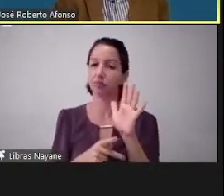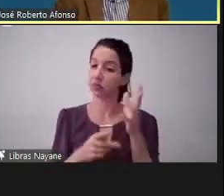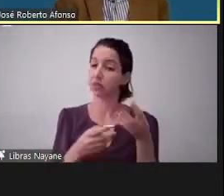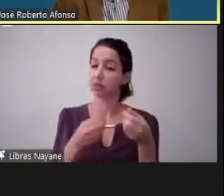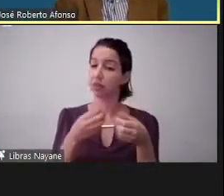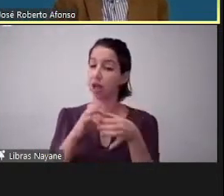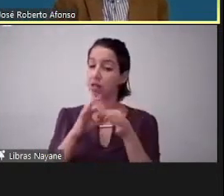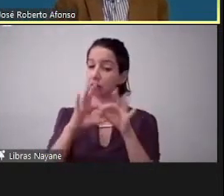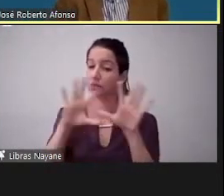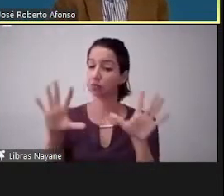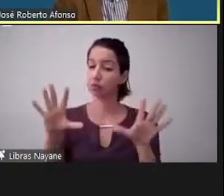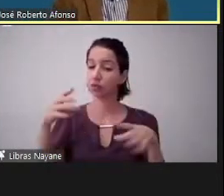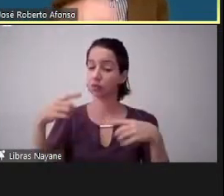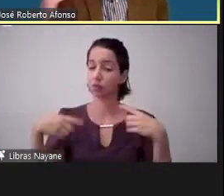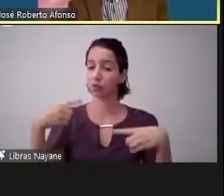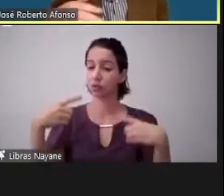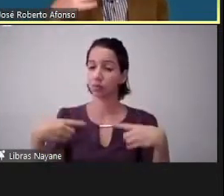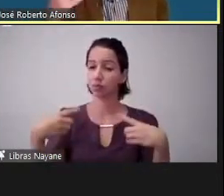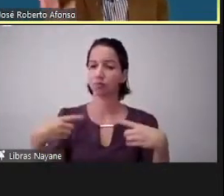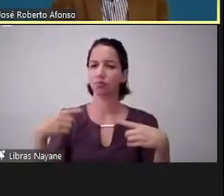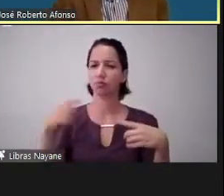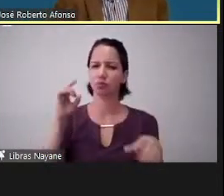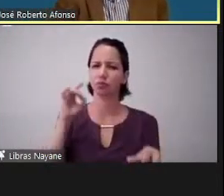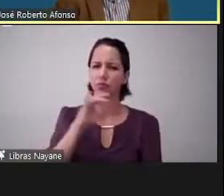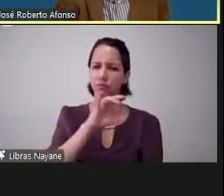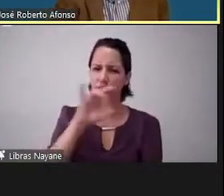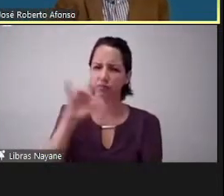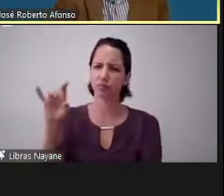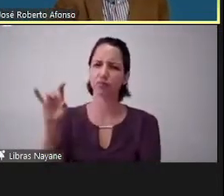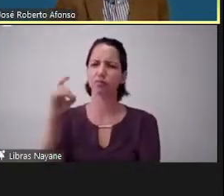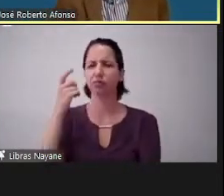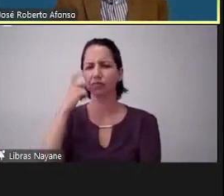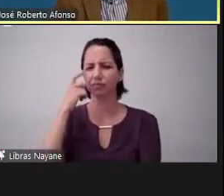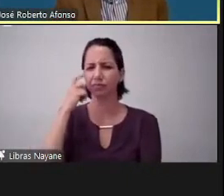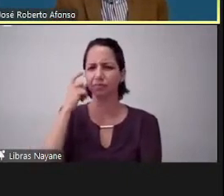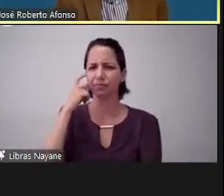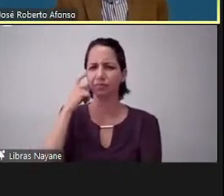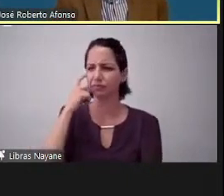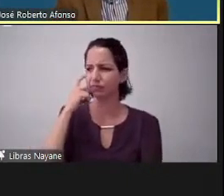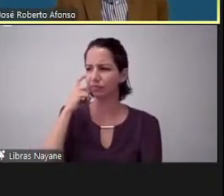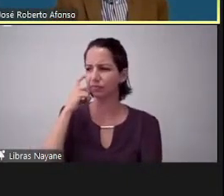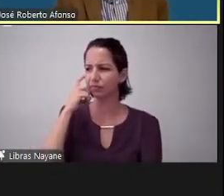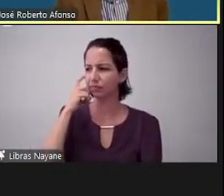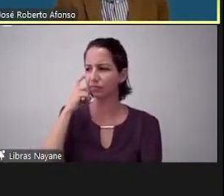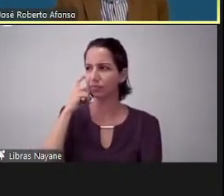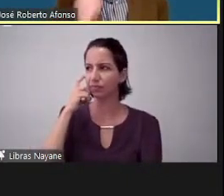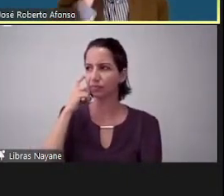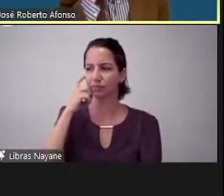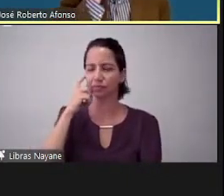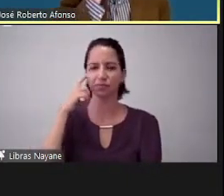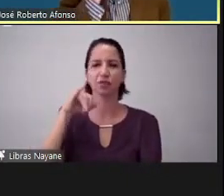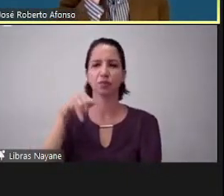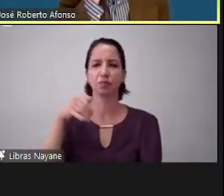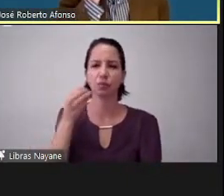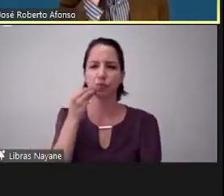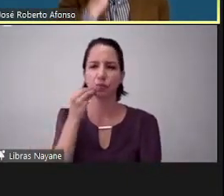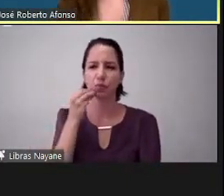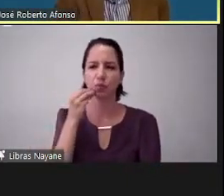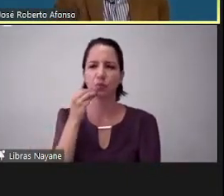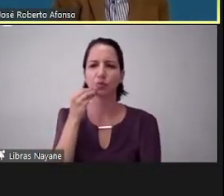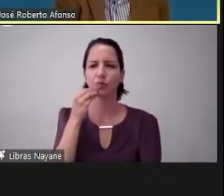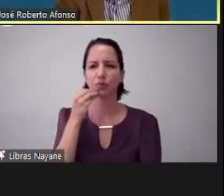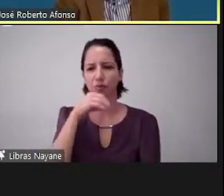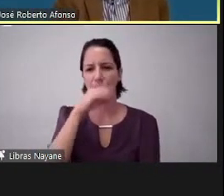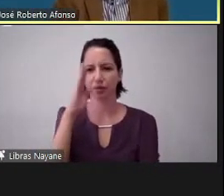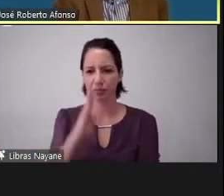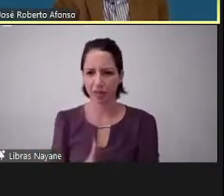long-term savings for the country, and that is in the debate more and more. It would be a great